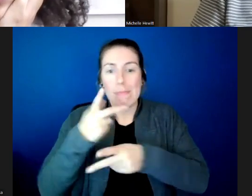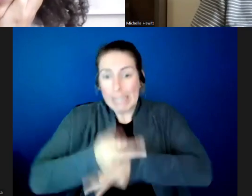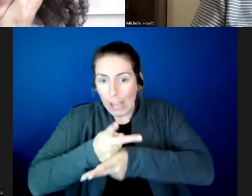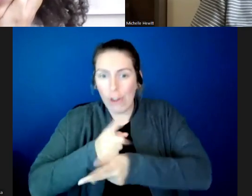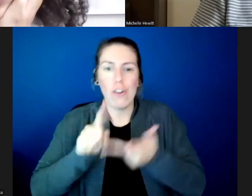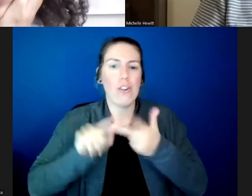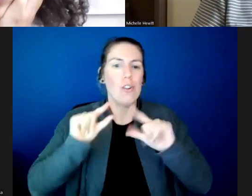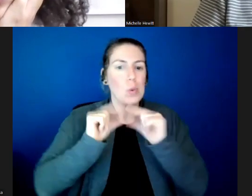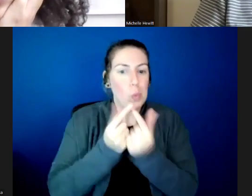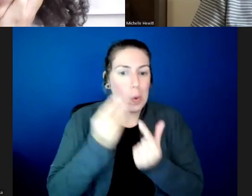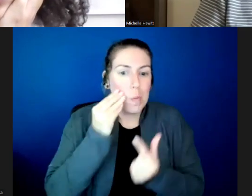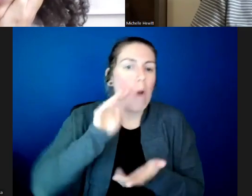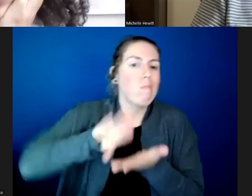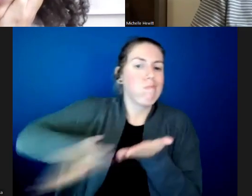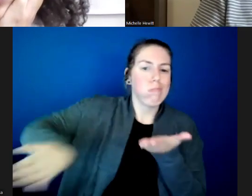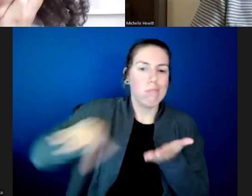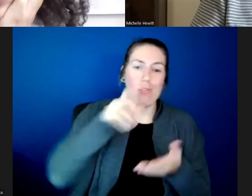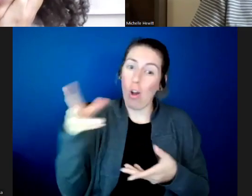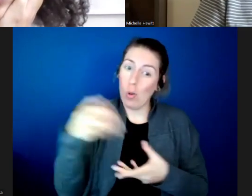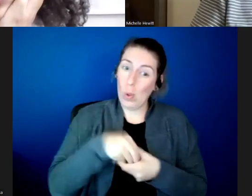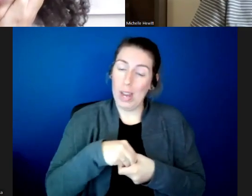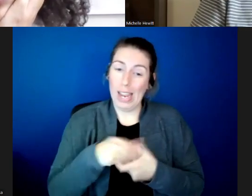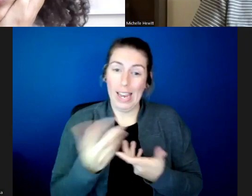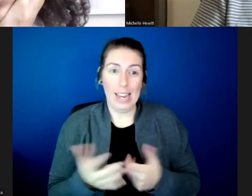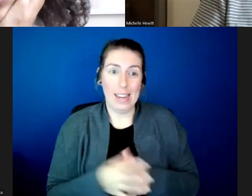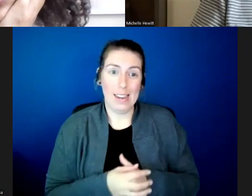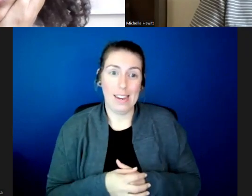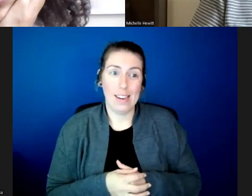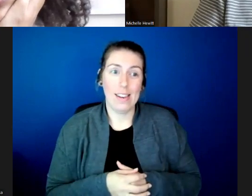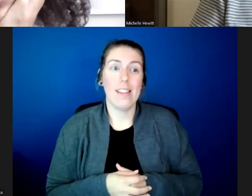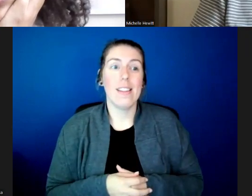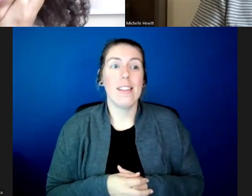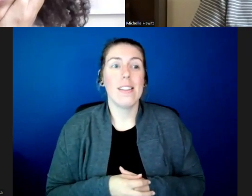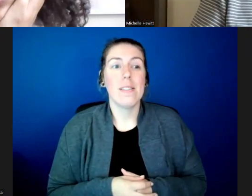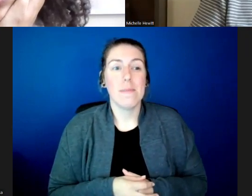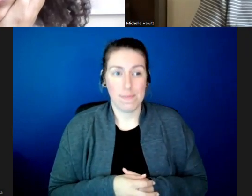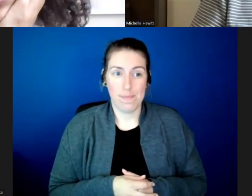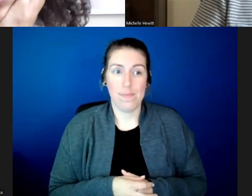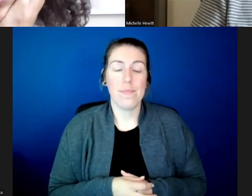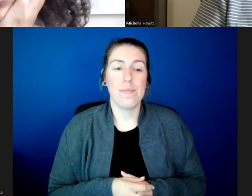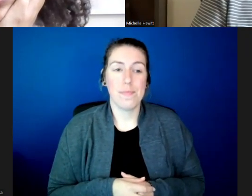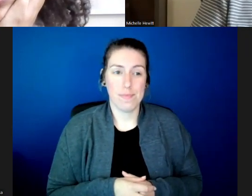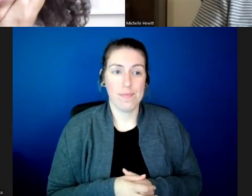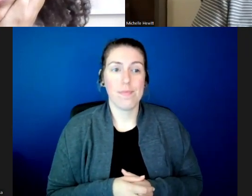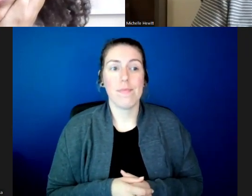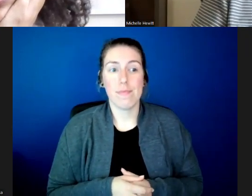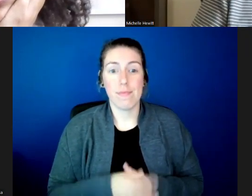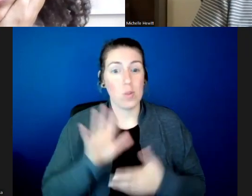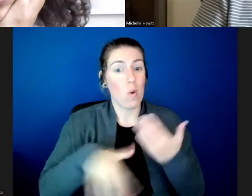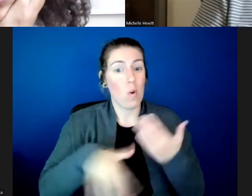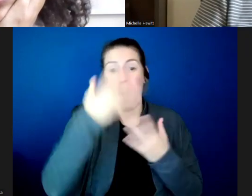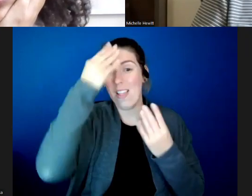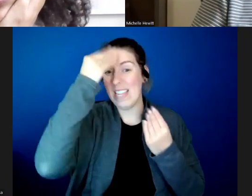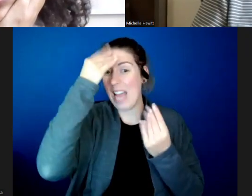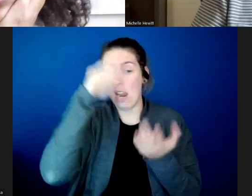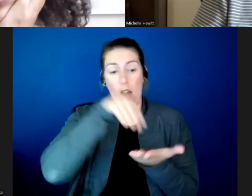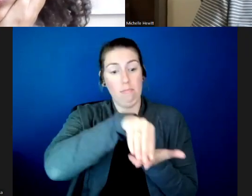things. You know, so the data that we get to deal with is as only as, you